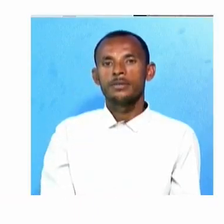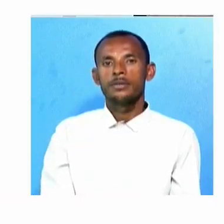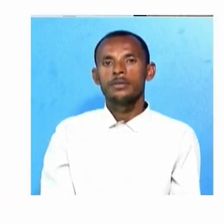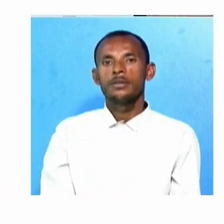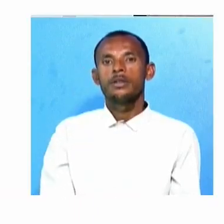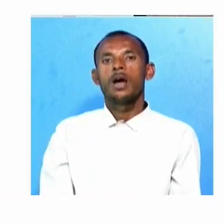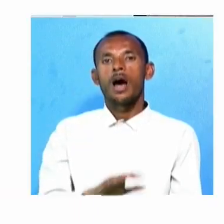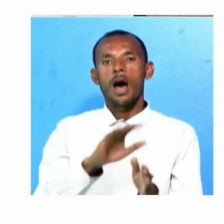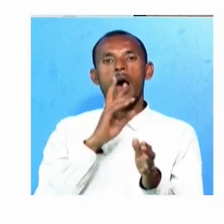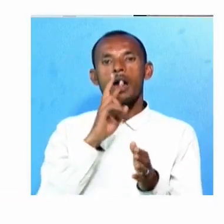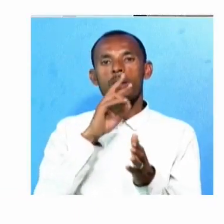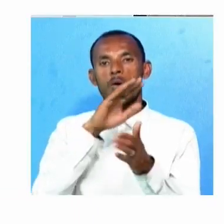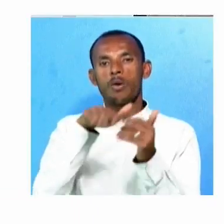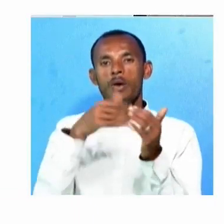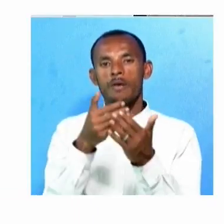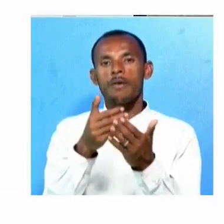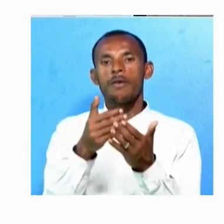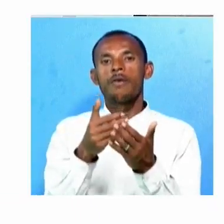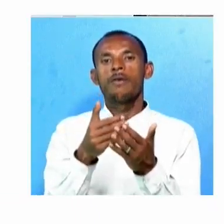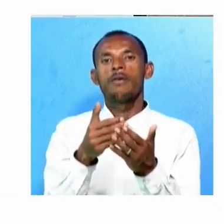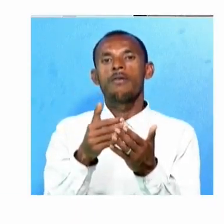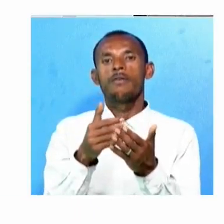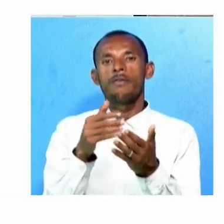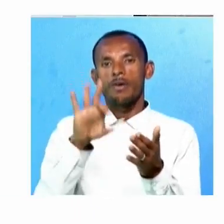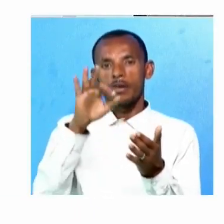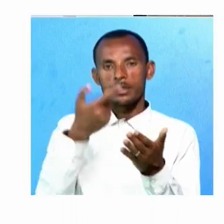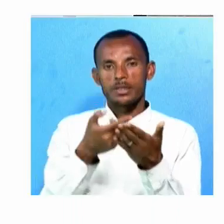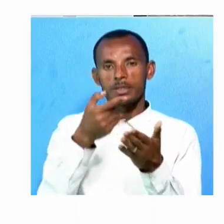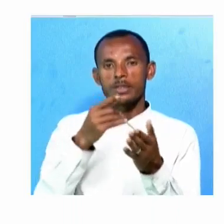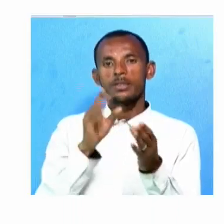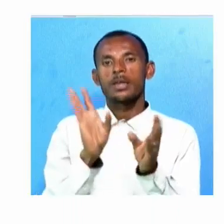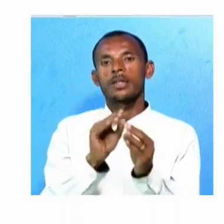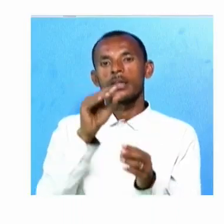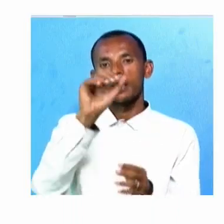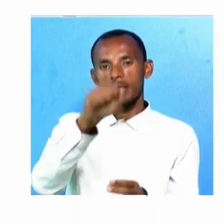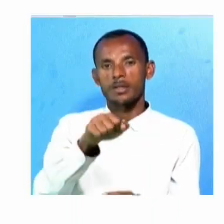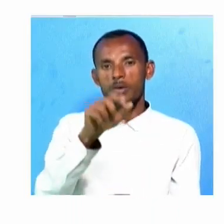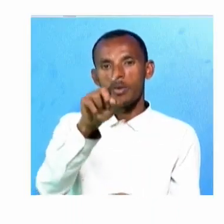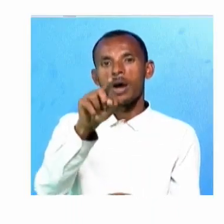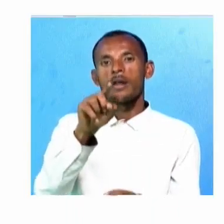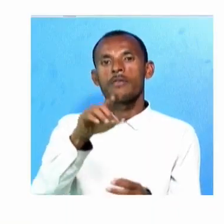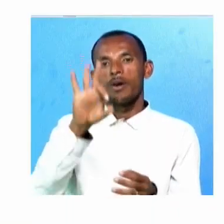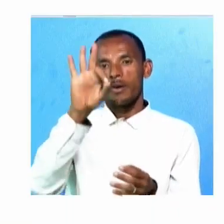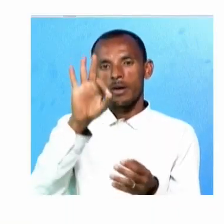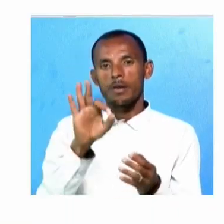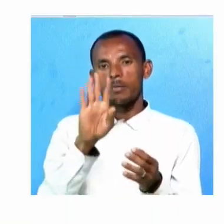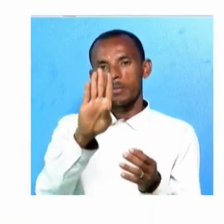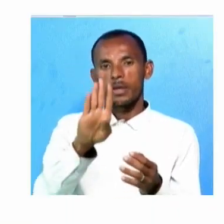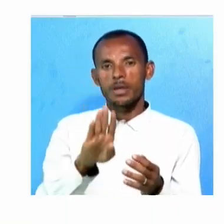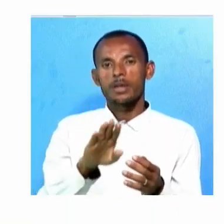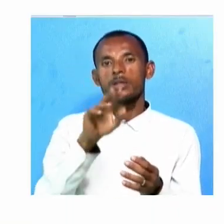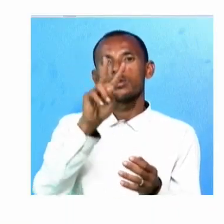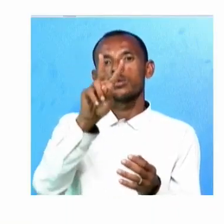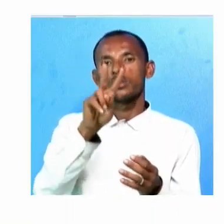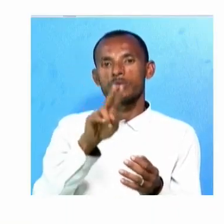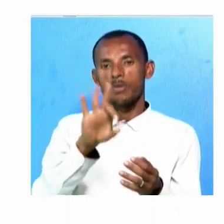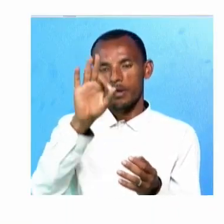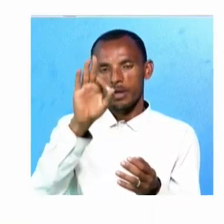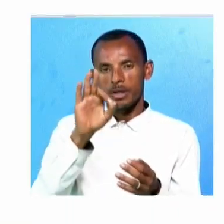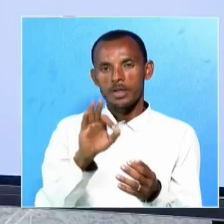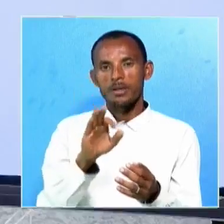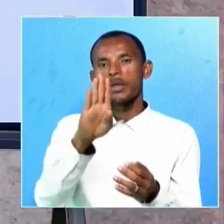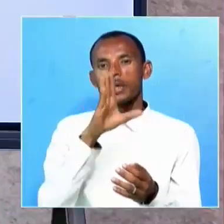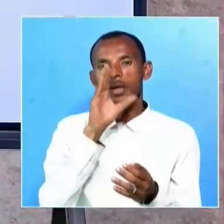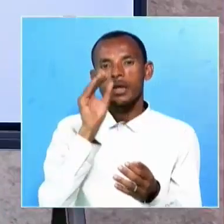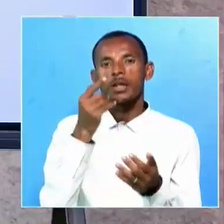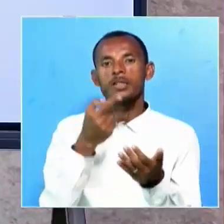Are all these elements found in this set? Yes. 1 is found here, 2 is also found here. All